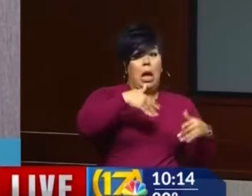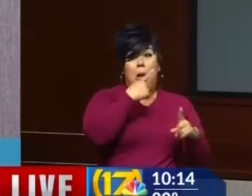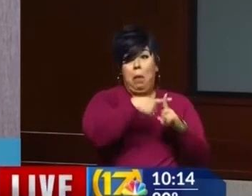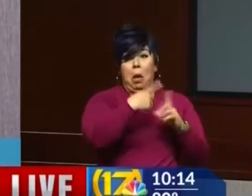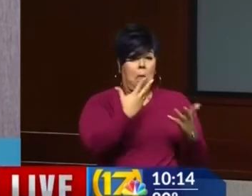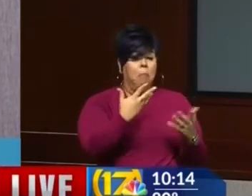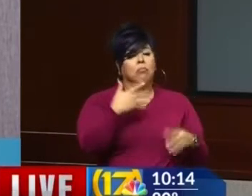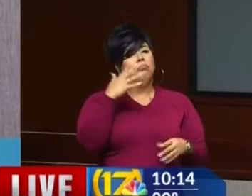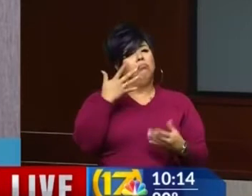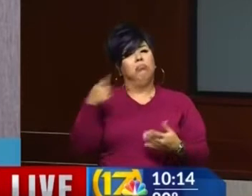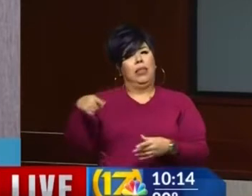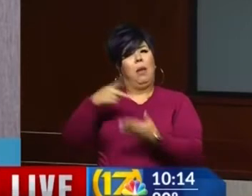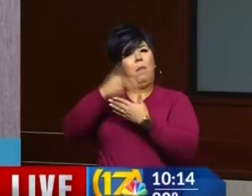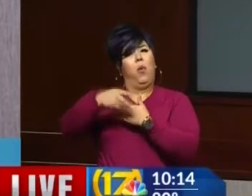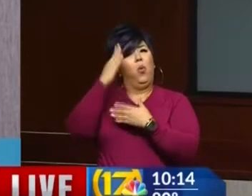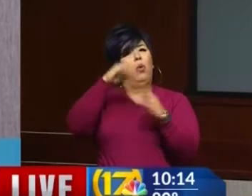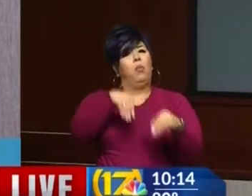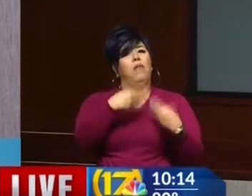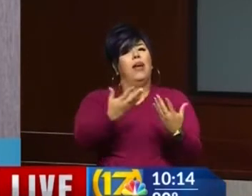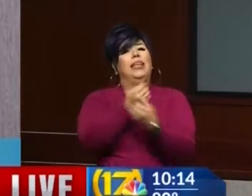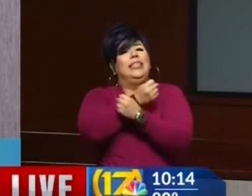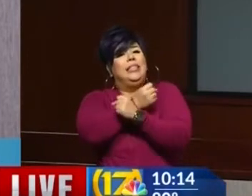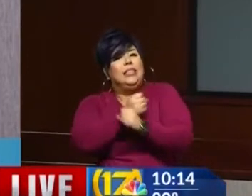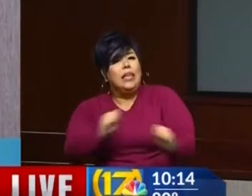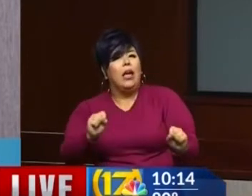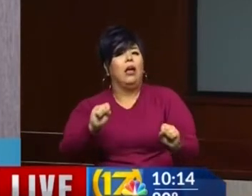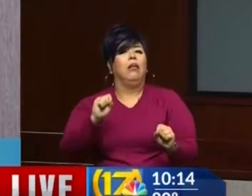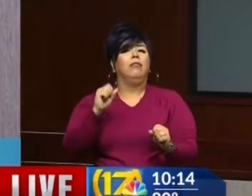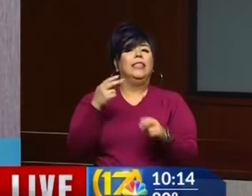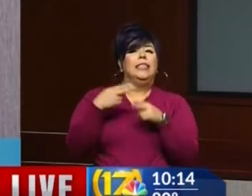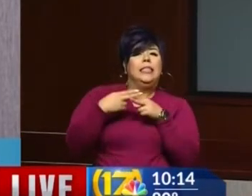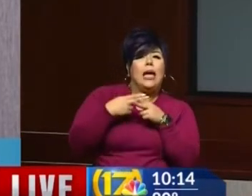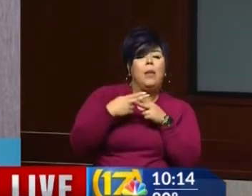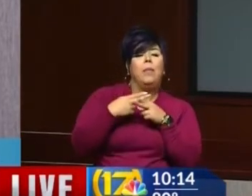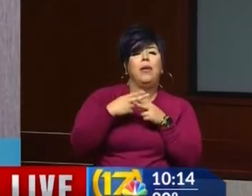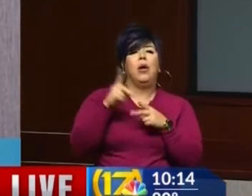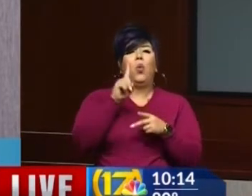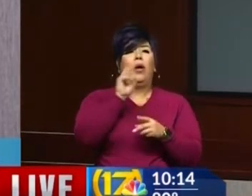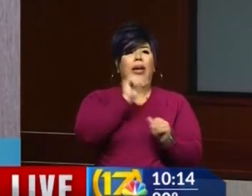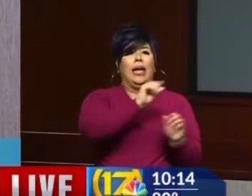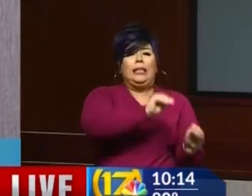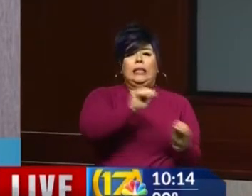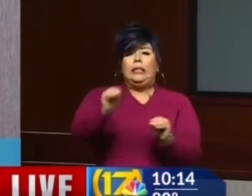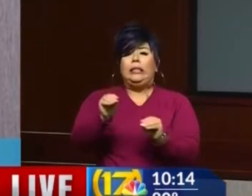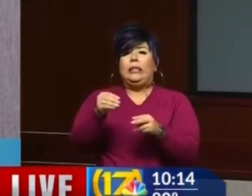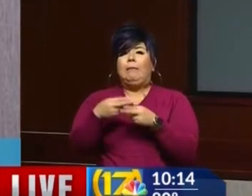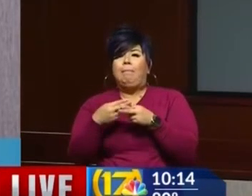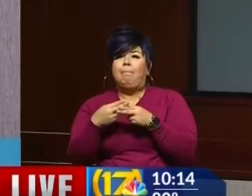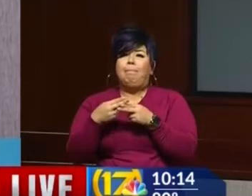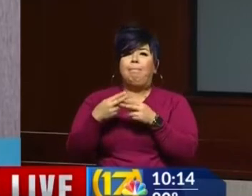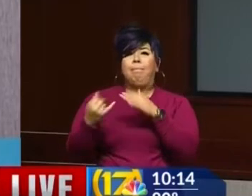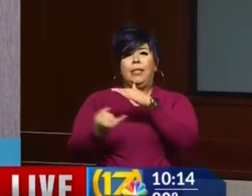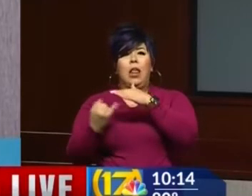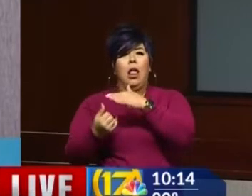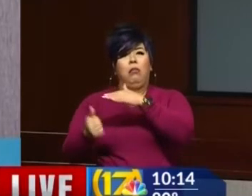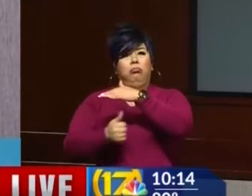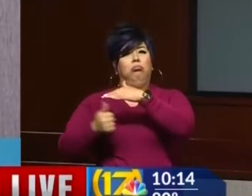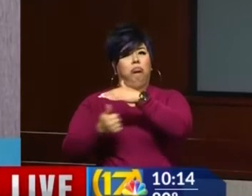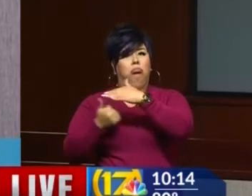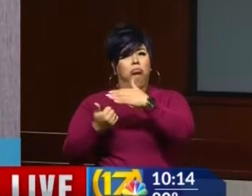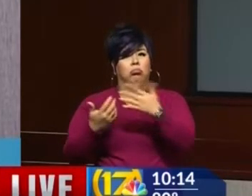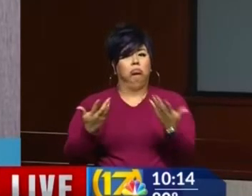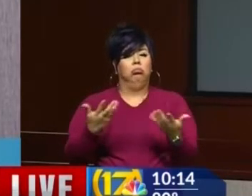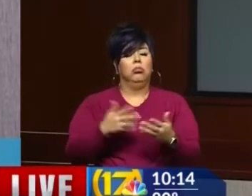provides safe and suitable places to isolate to mitigate the spread of COVID-19 among these